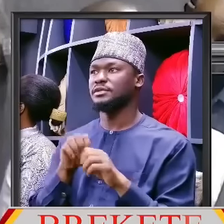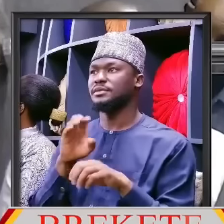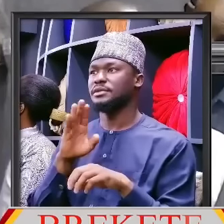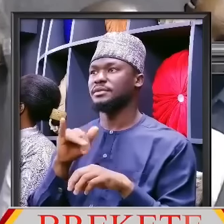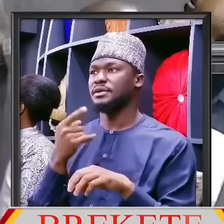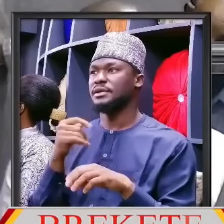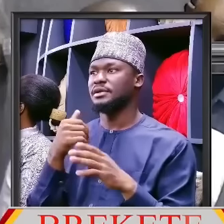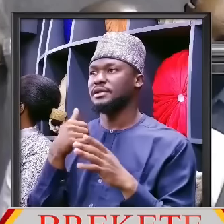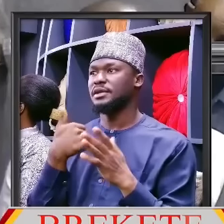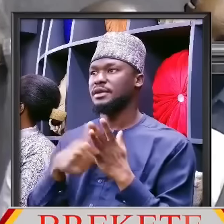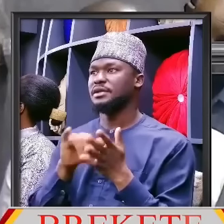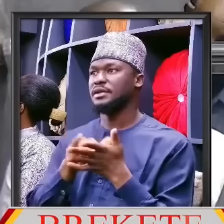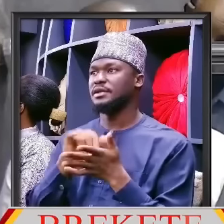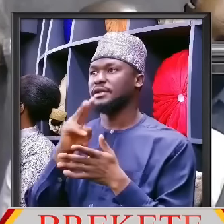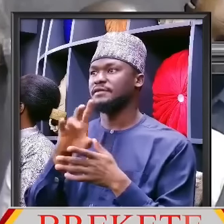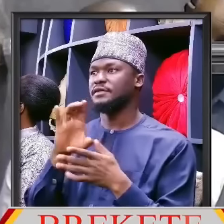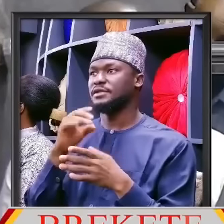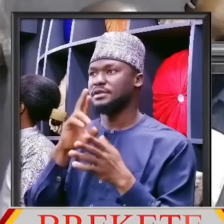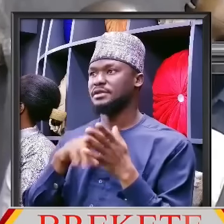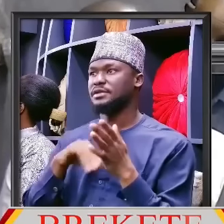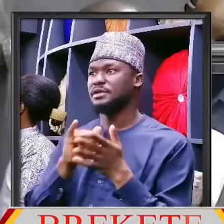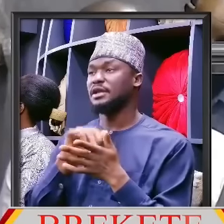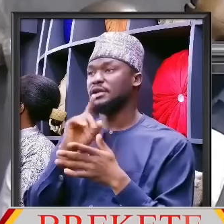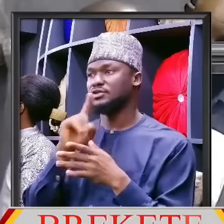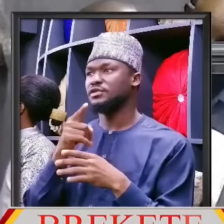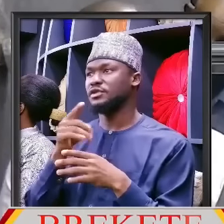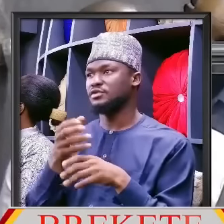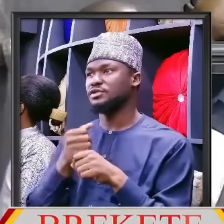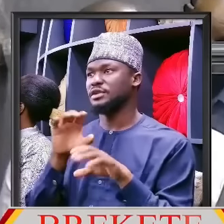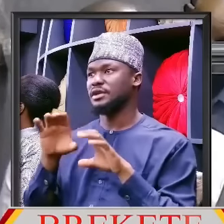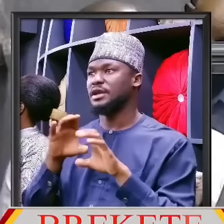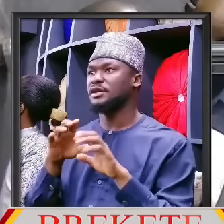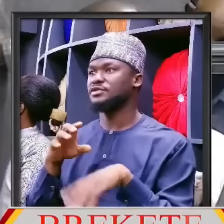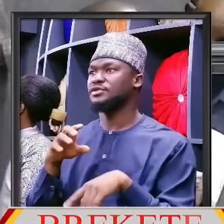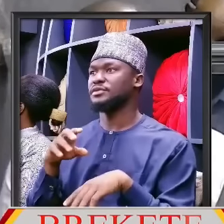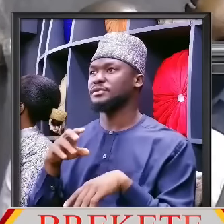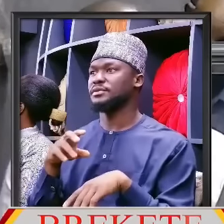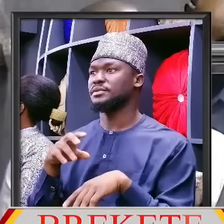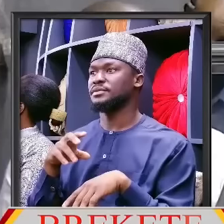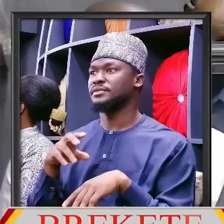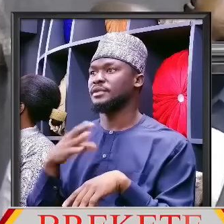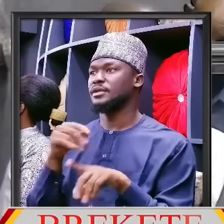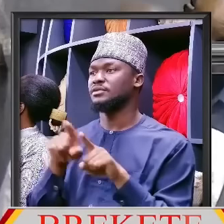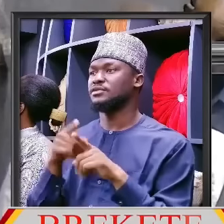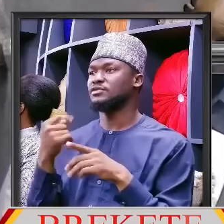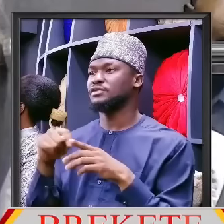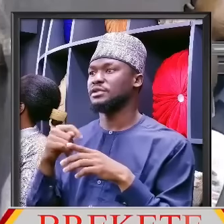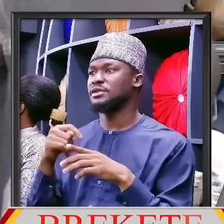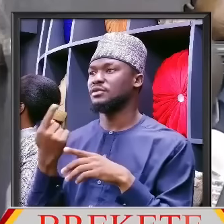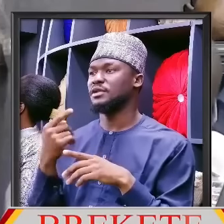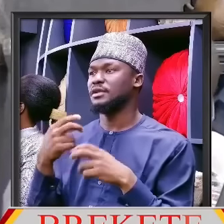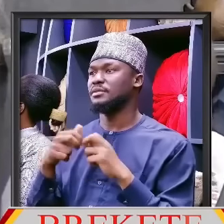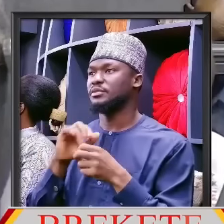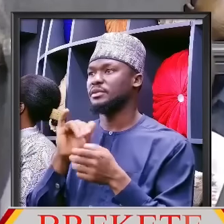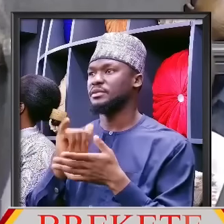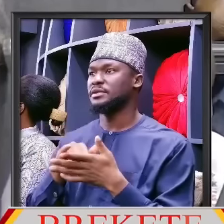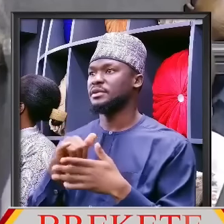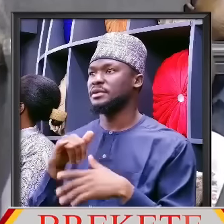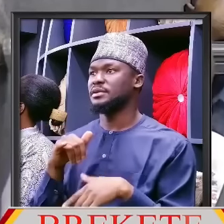by letter where VC read, it shows say true una take action. And then the only quarrel now be